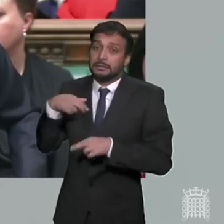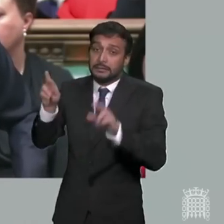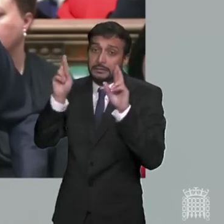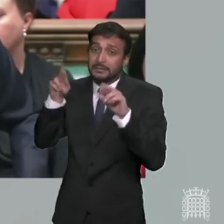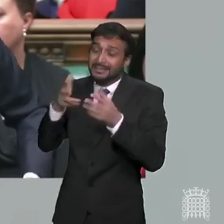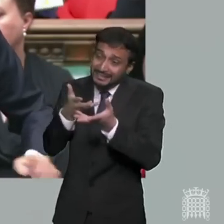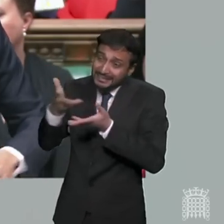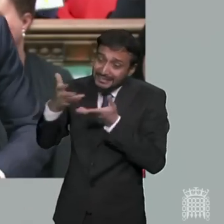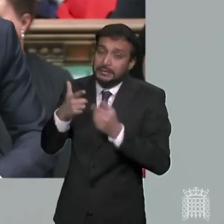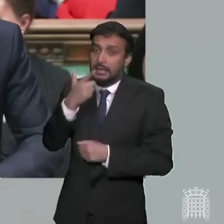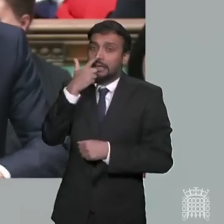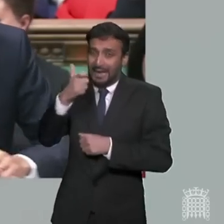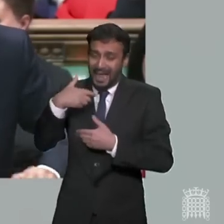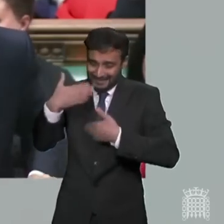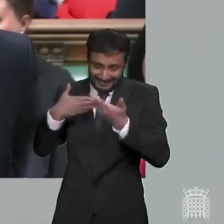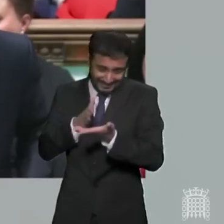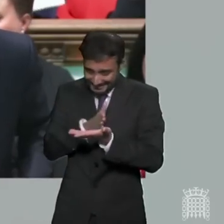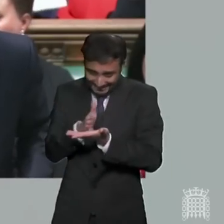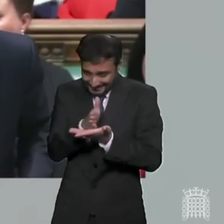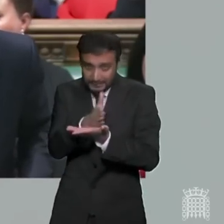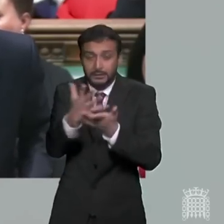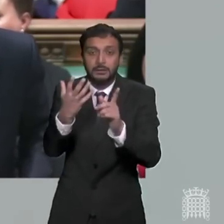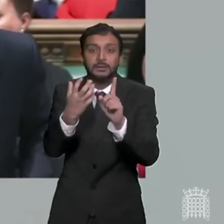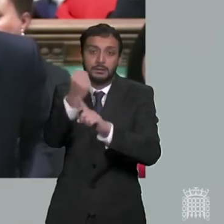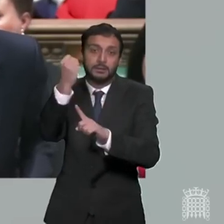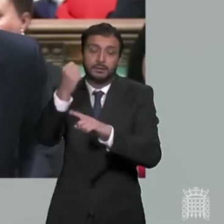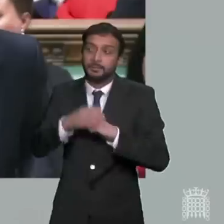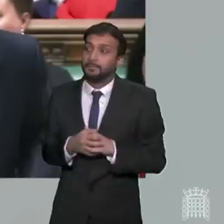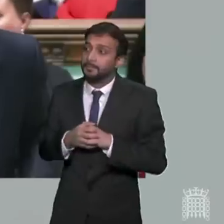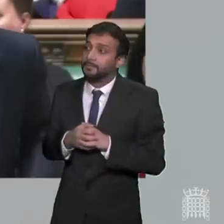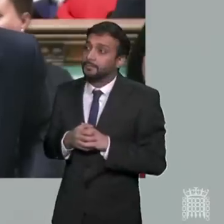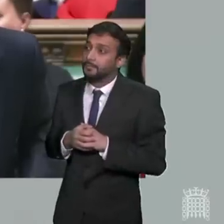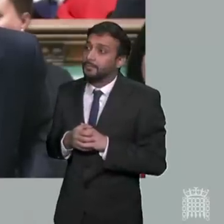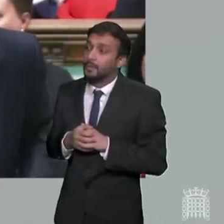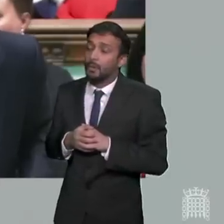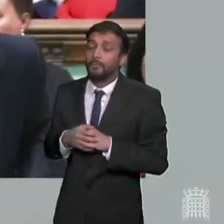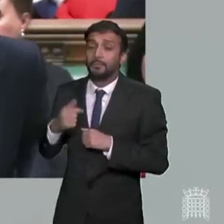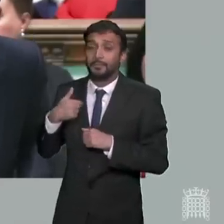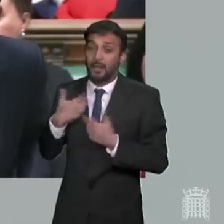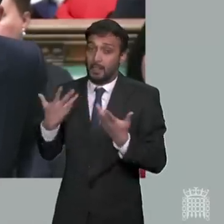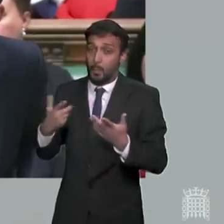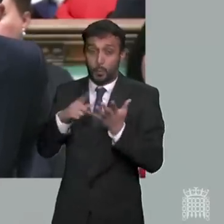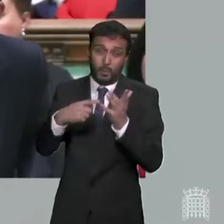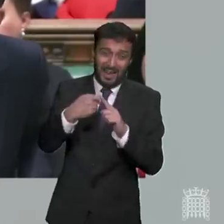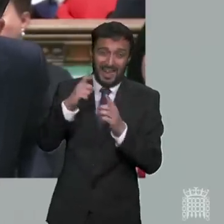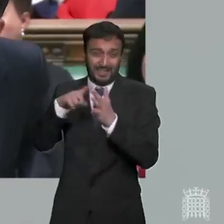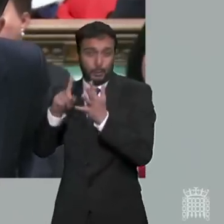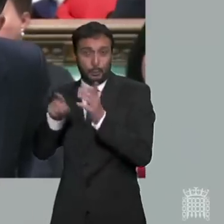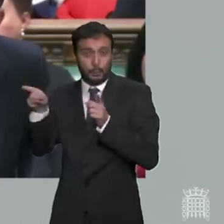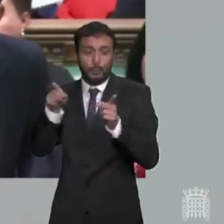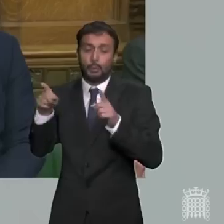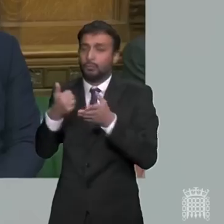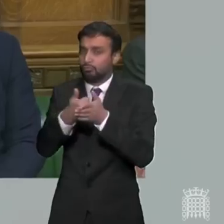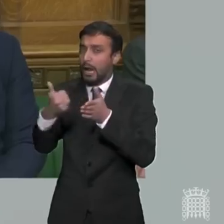honourable friend, the Foreign Secretary, and Vice President Sefcovic are in regular dialogue, and I will take on board his suggestion to come visit